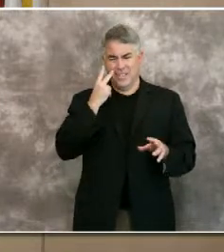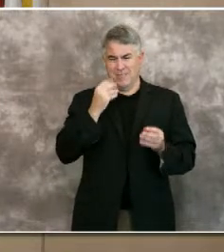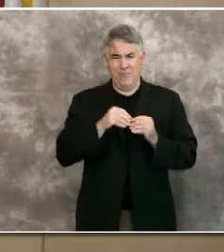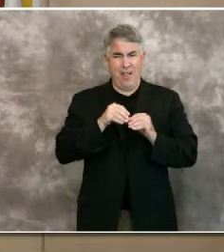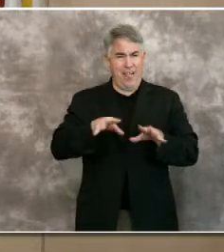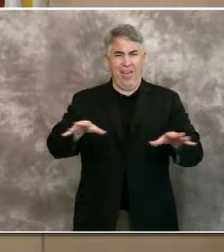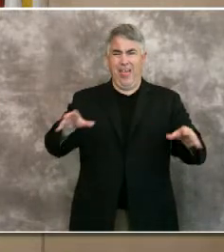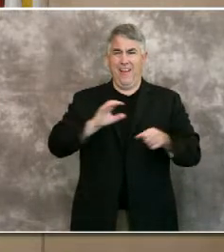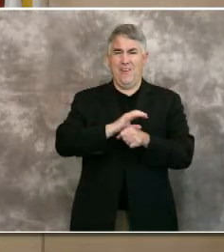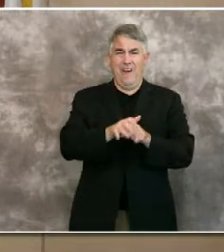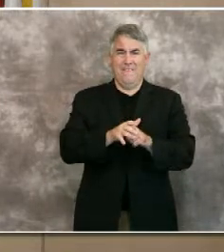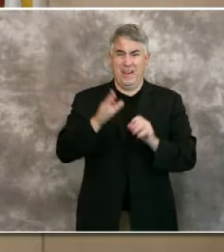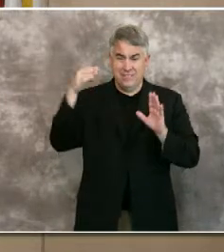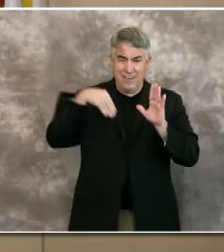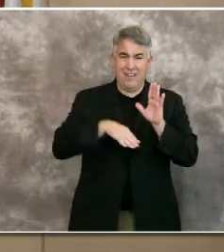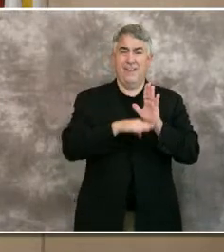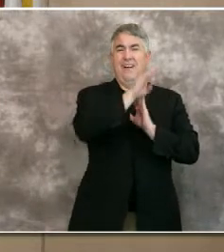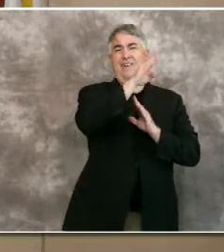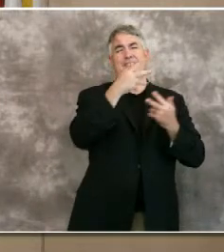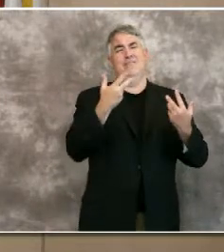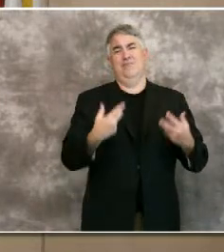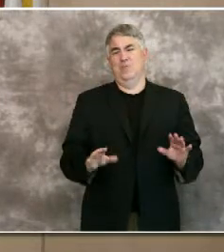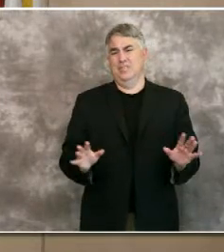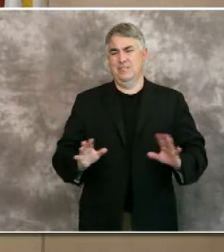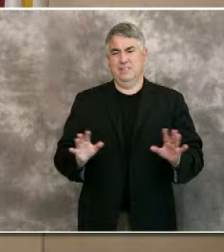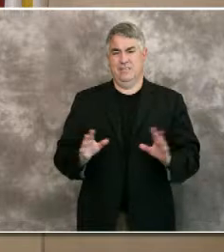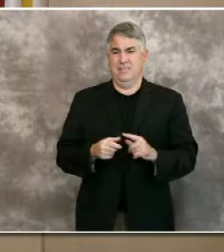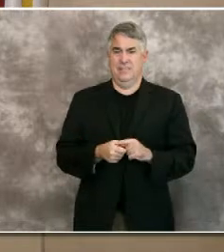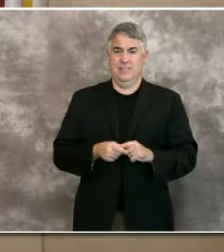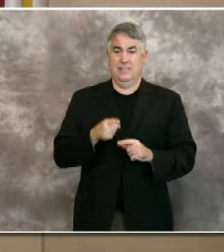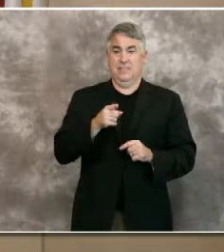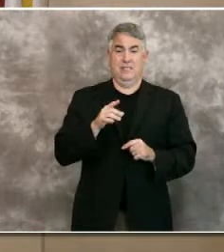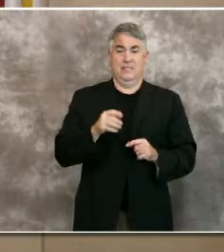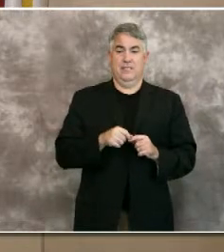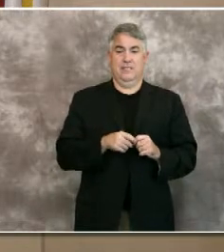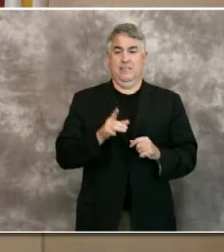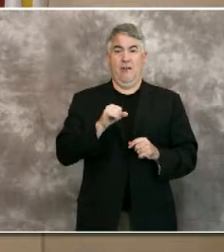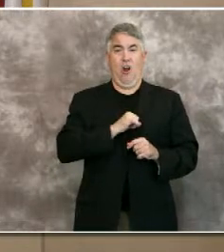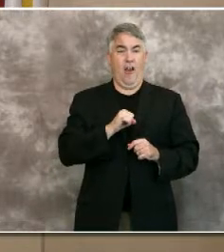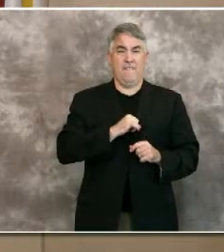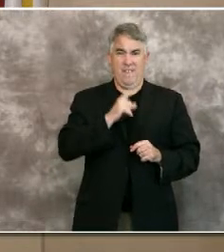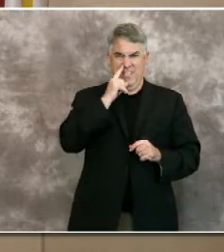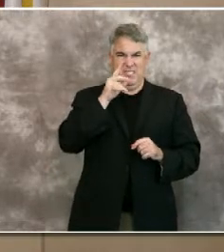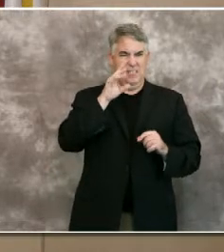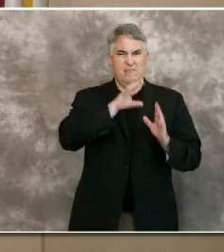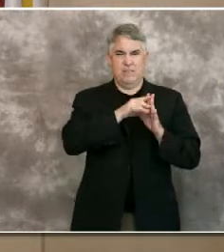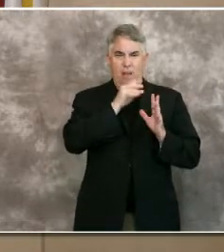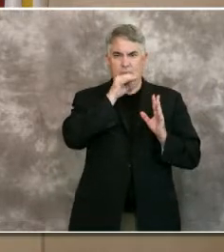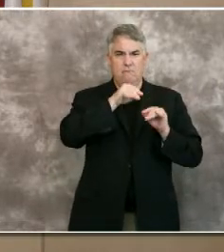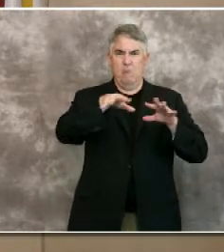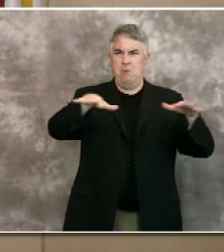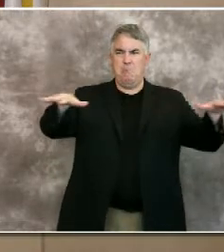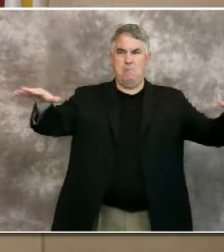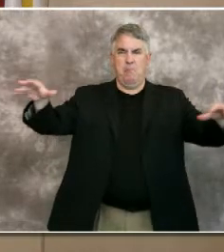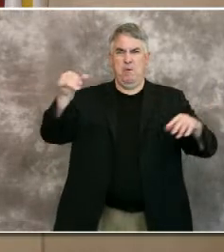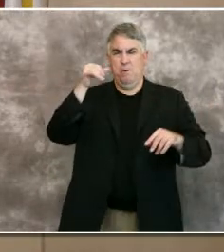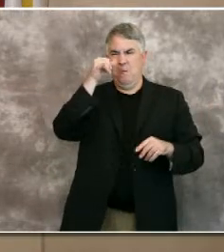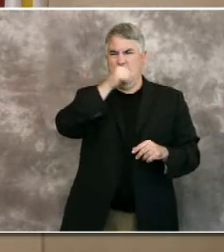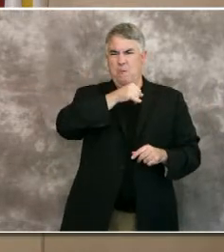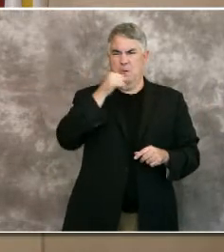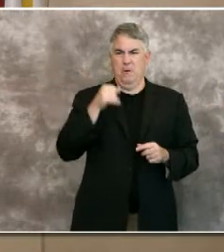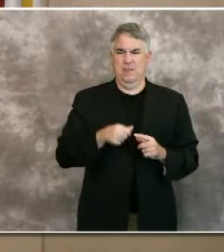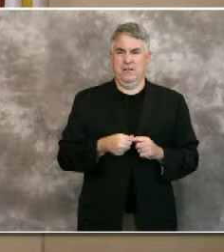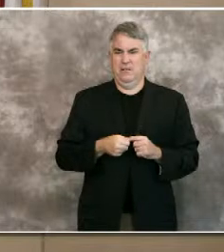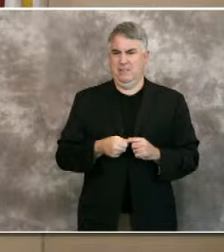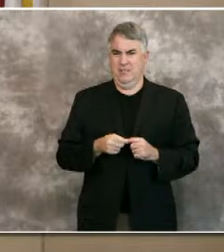yell, sing, cough, or sneeze, we release respiratory droplets. These droplets contain viral